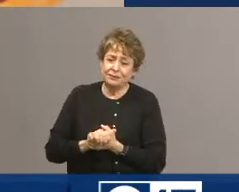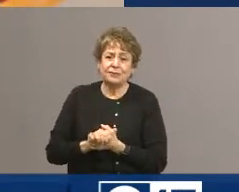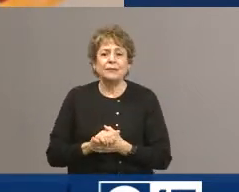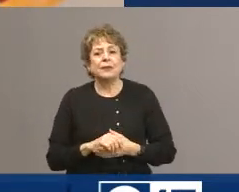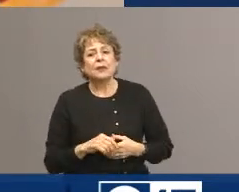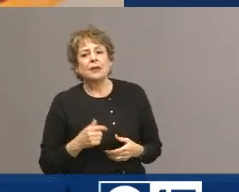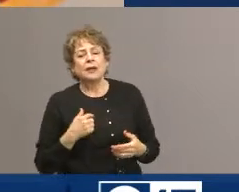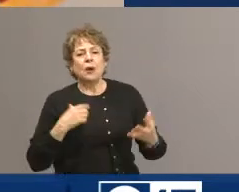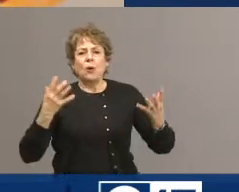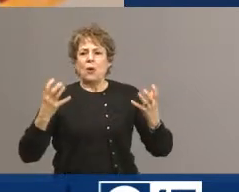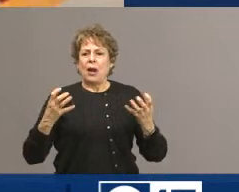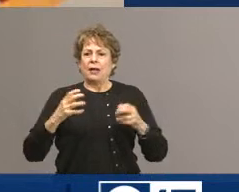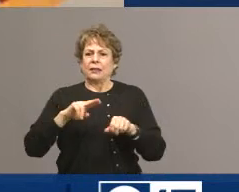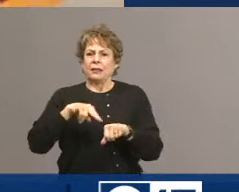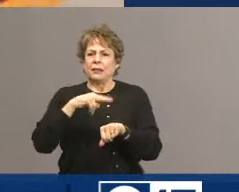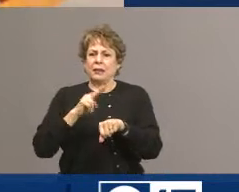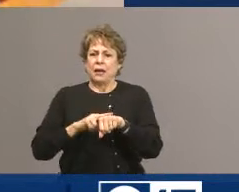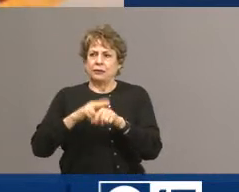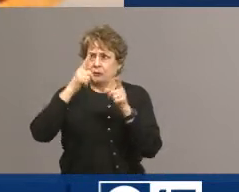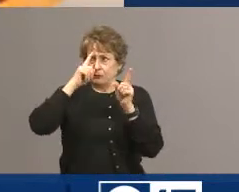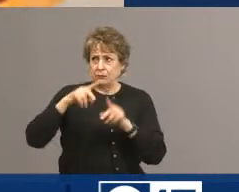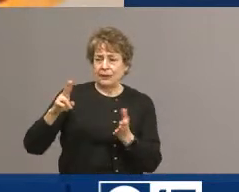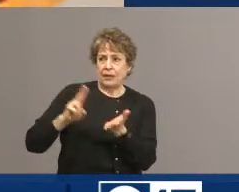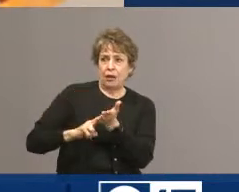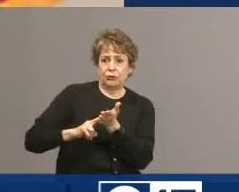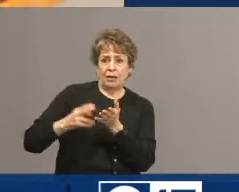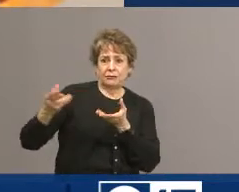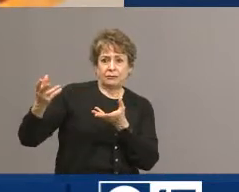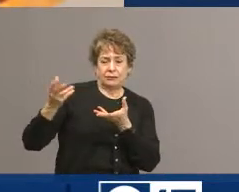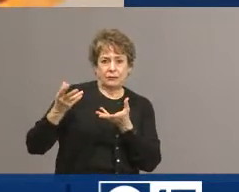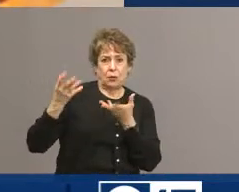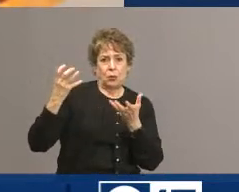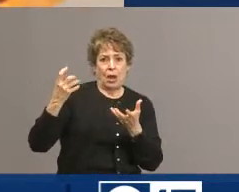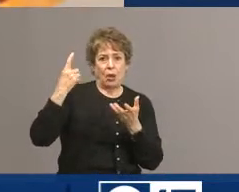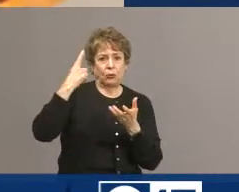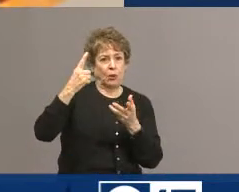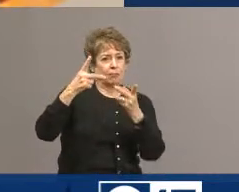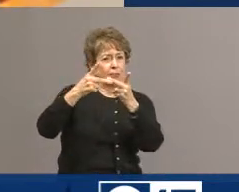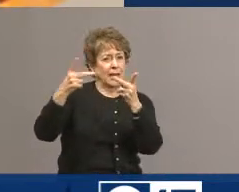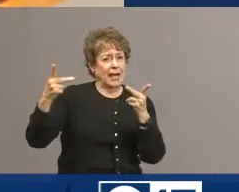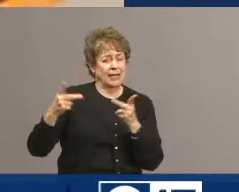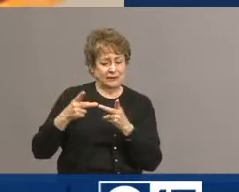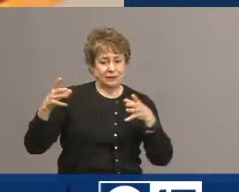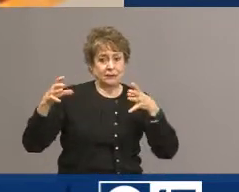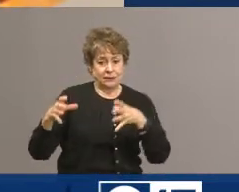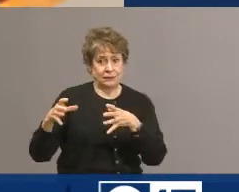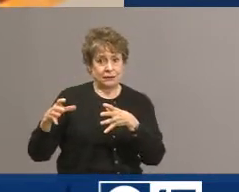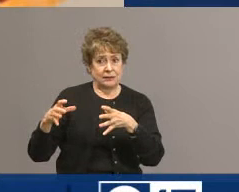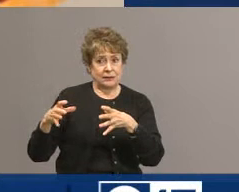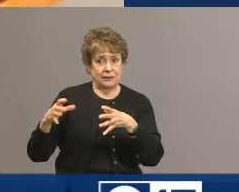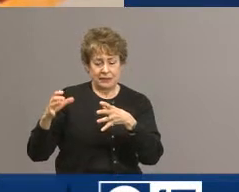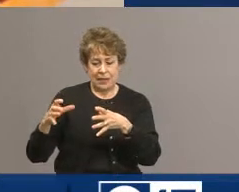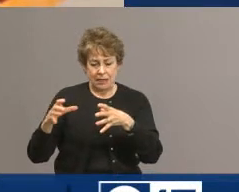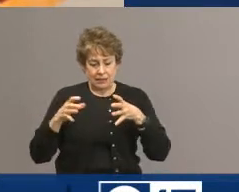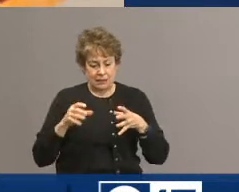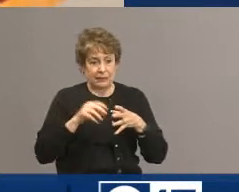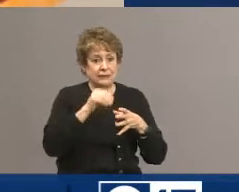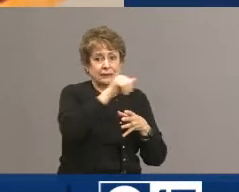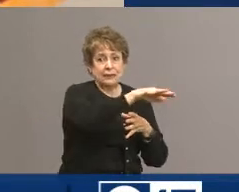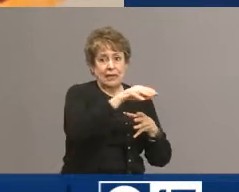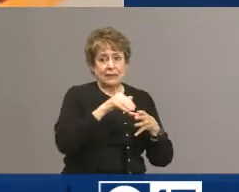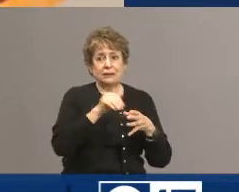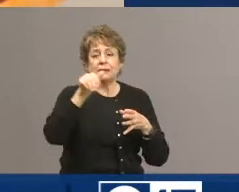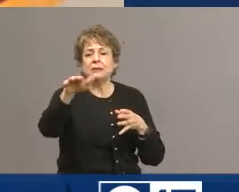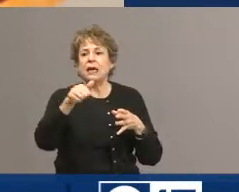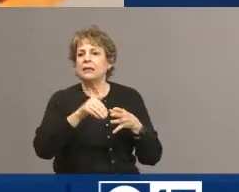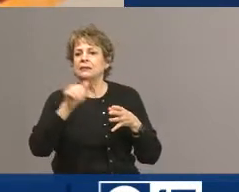location where we, through the state, can provide staffing resources to our hospitals. So we are working on that, and we're almost in the